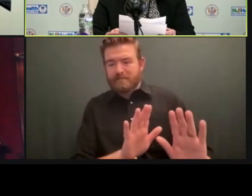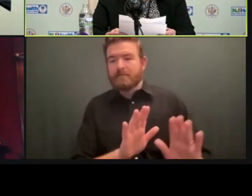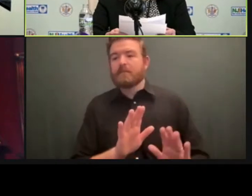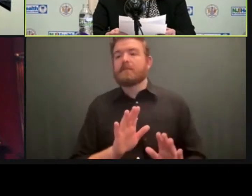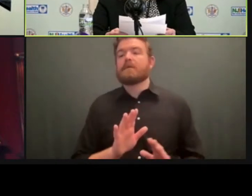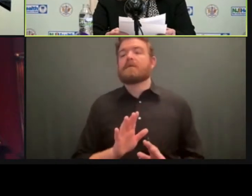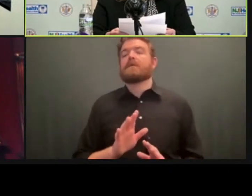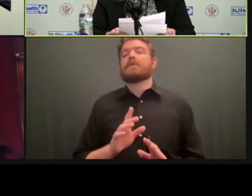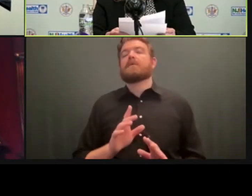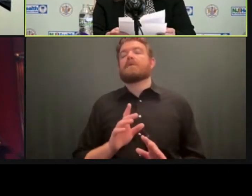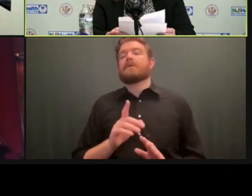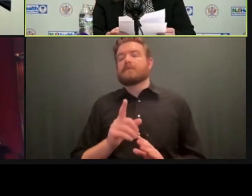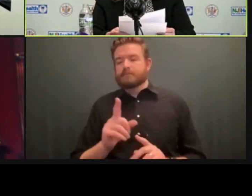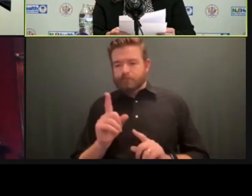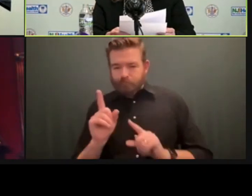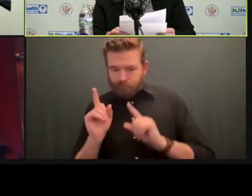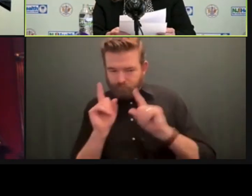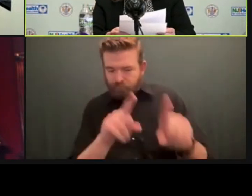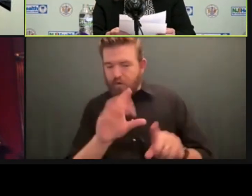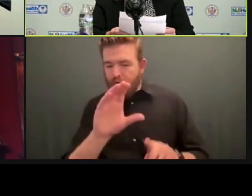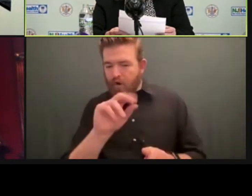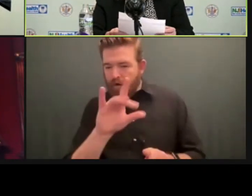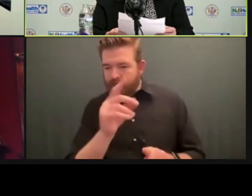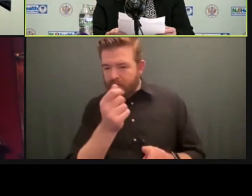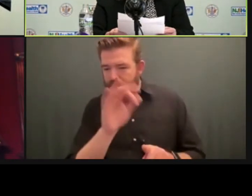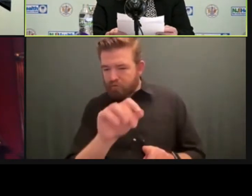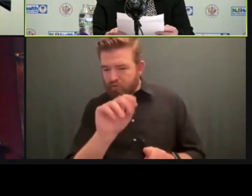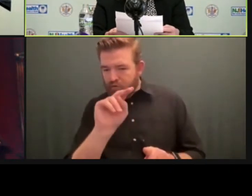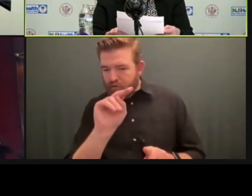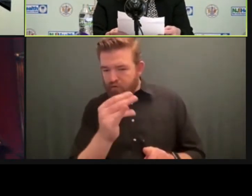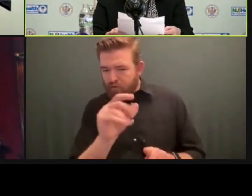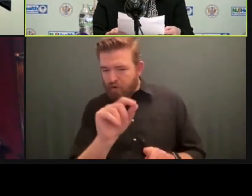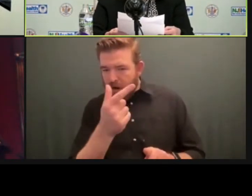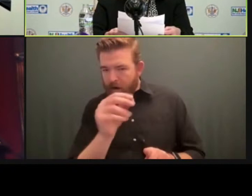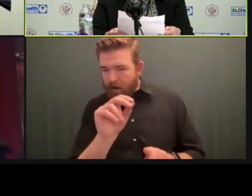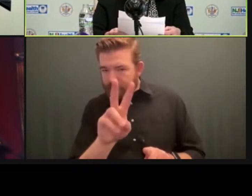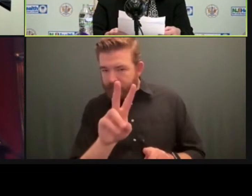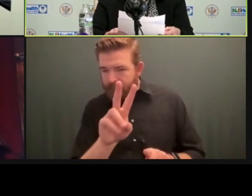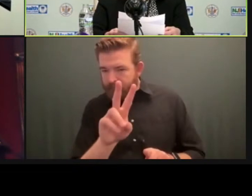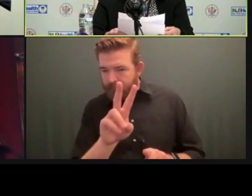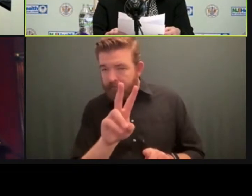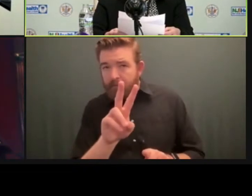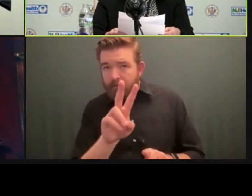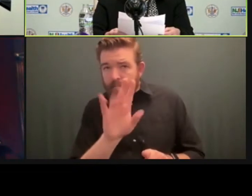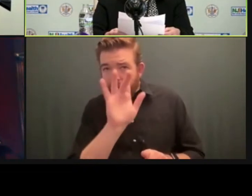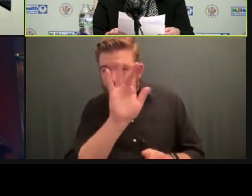covid19.nj.gov to find one of the 1,000 testing sites available around the state.